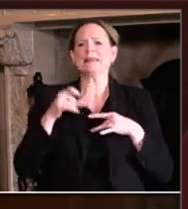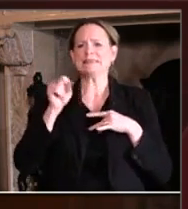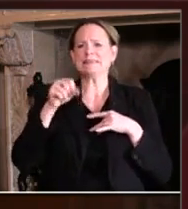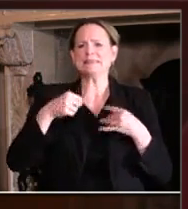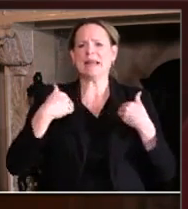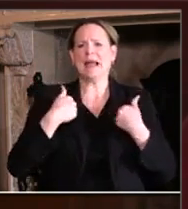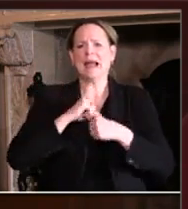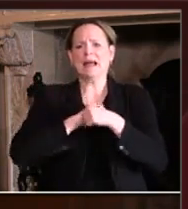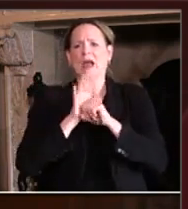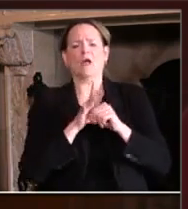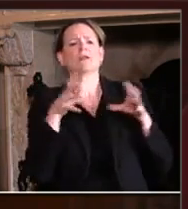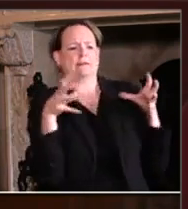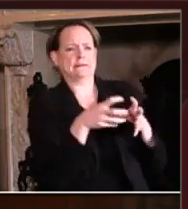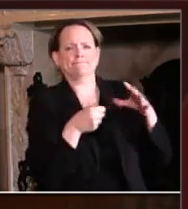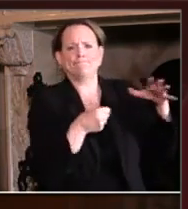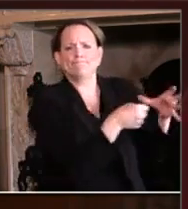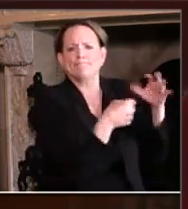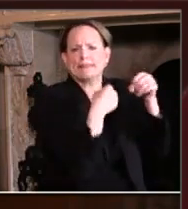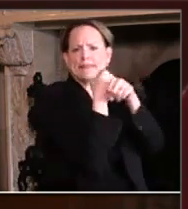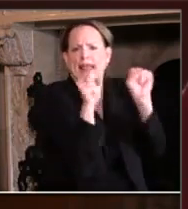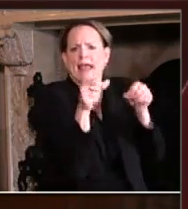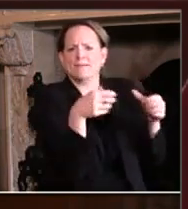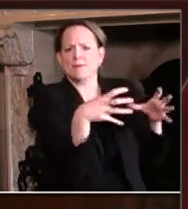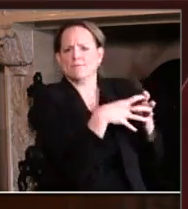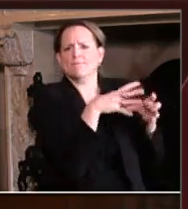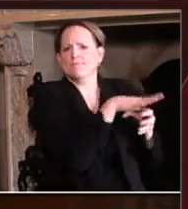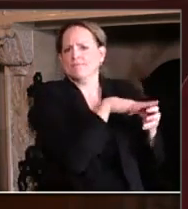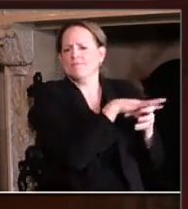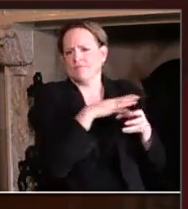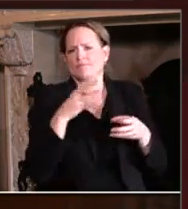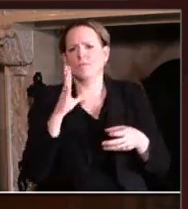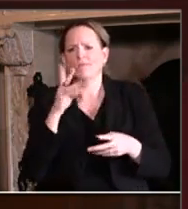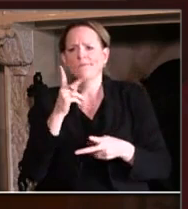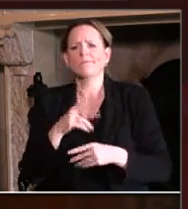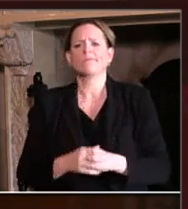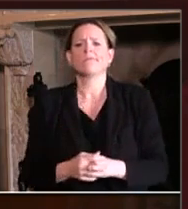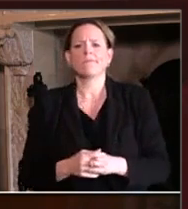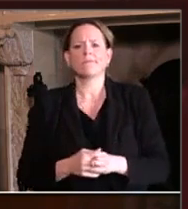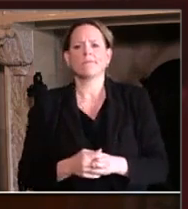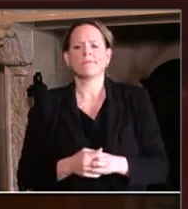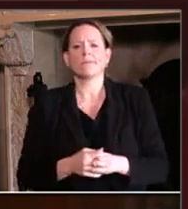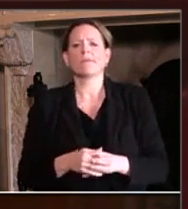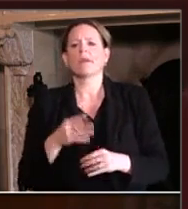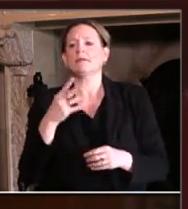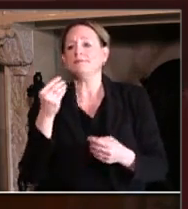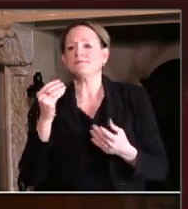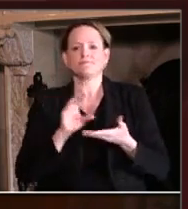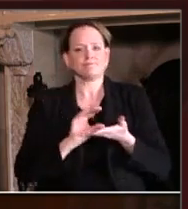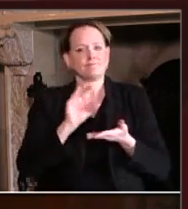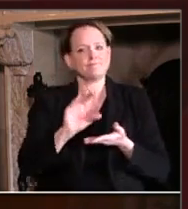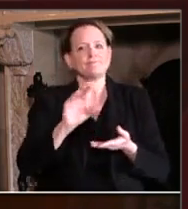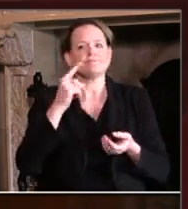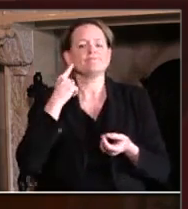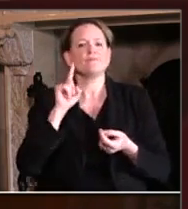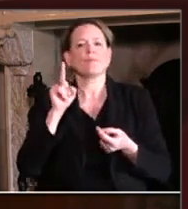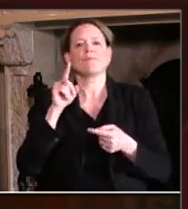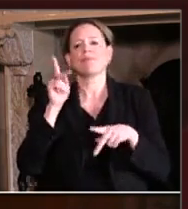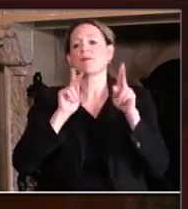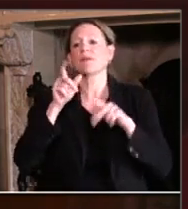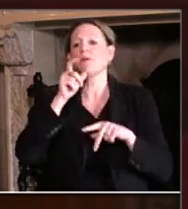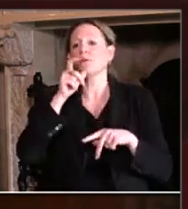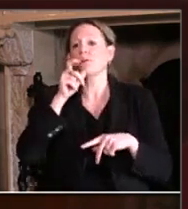It also covers paid administrative leave for frontline public health and public safety workers who are exposed